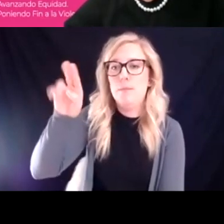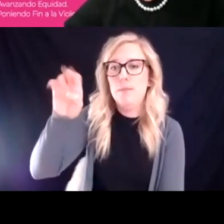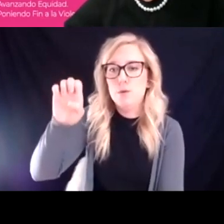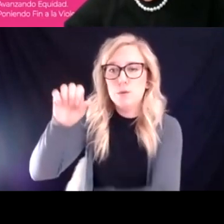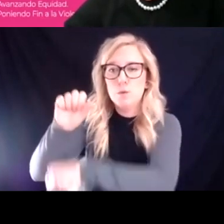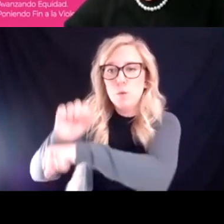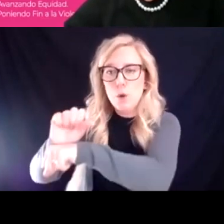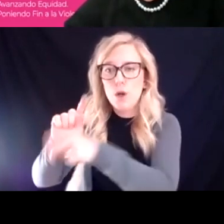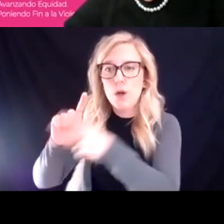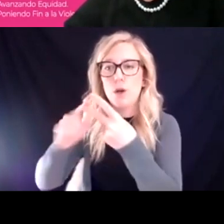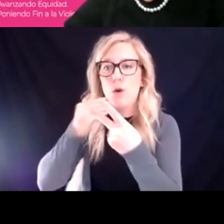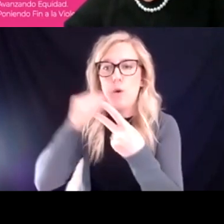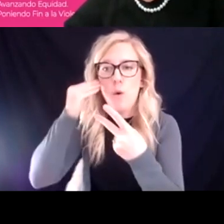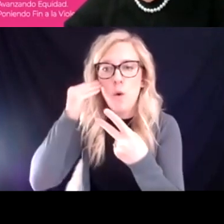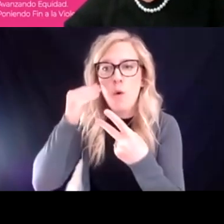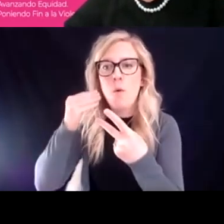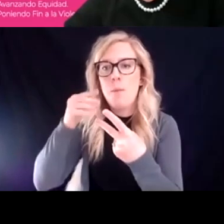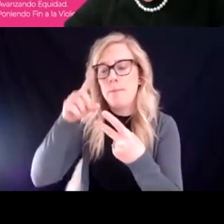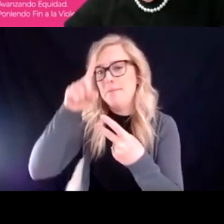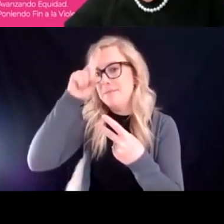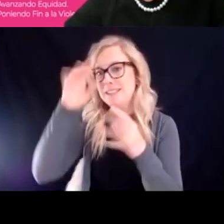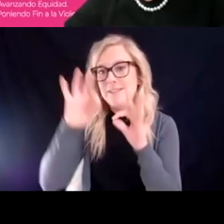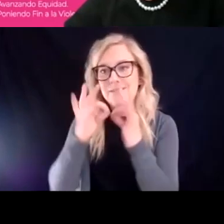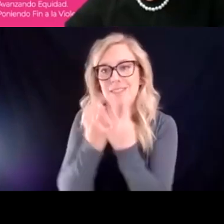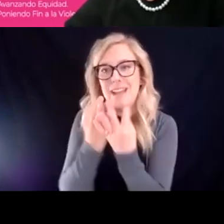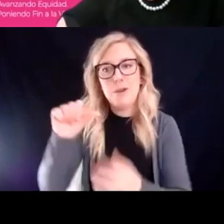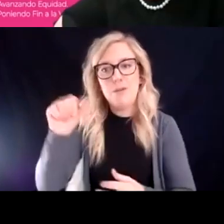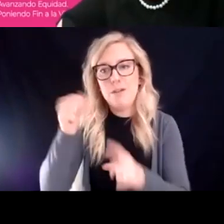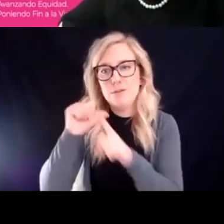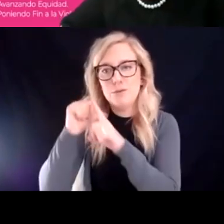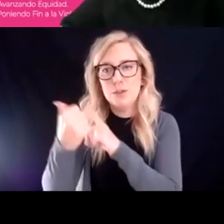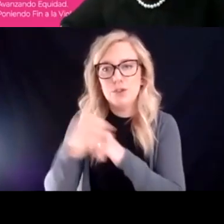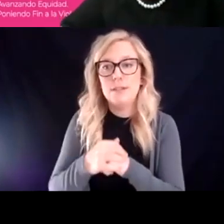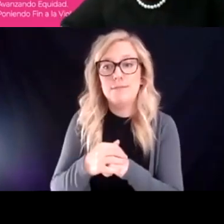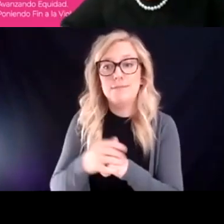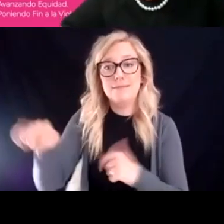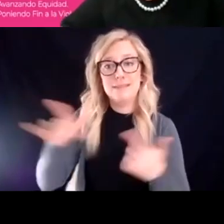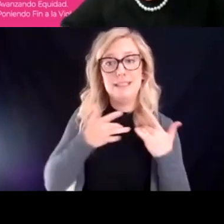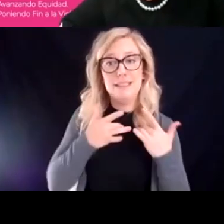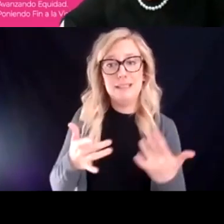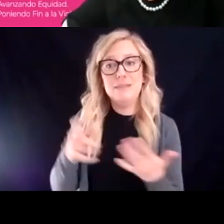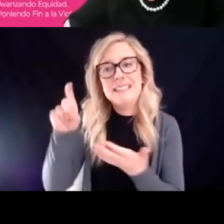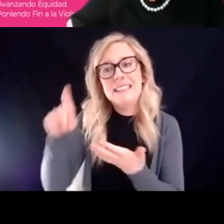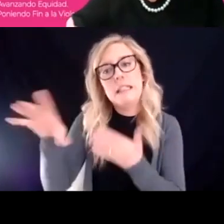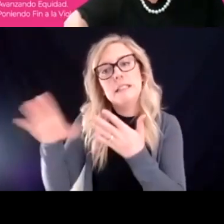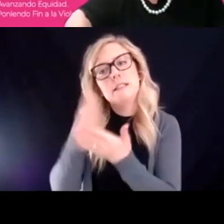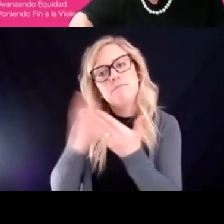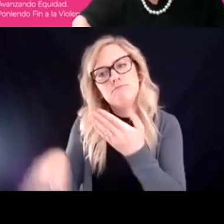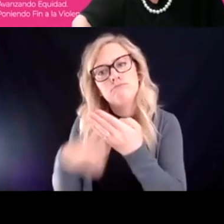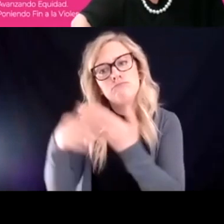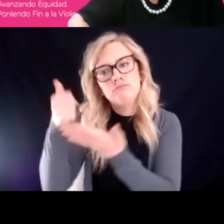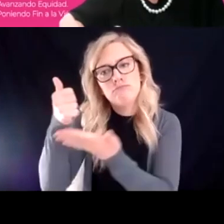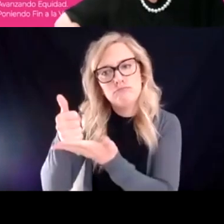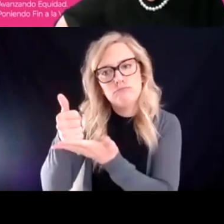because of a family member or other situations, they often need extra help. And it's a small grant,